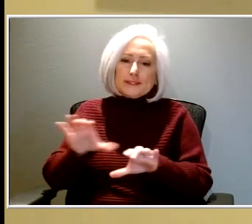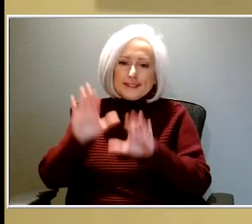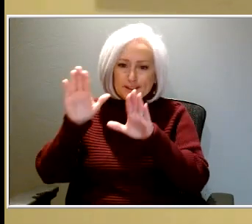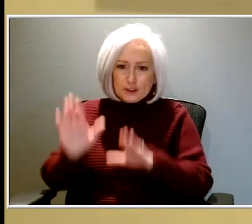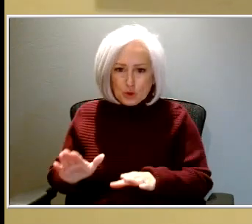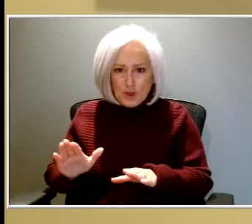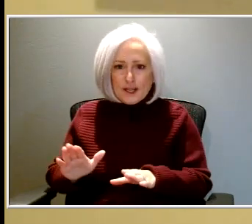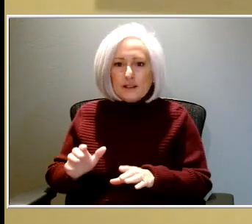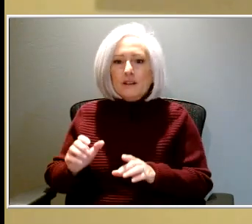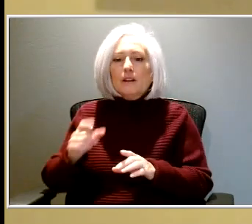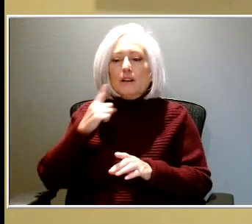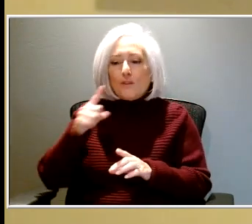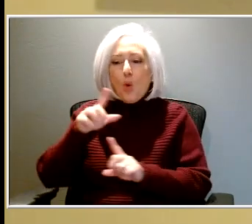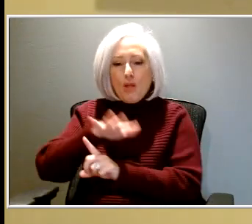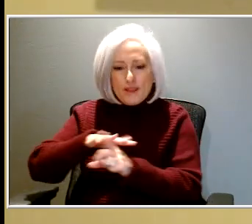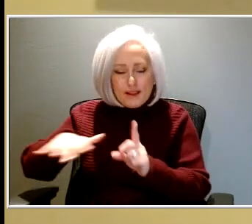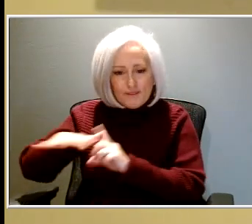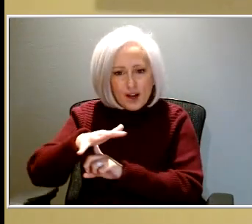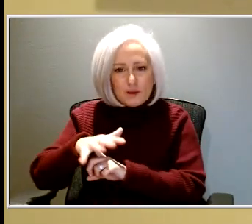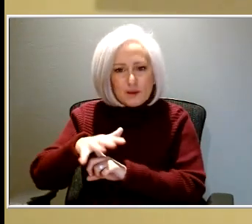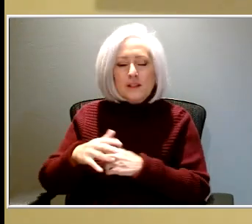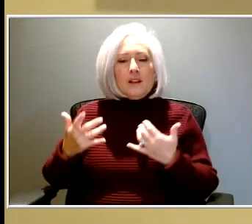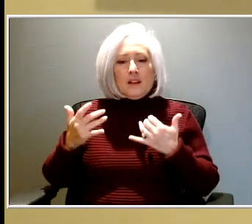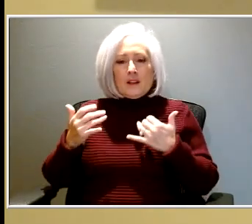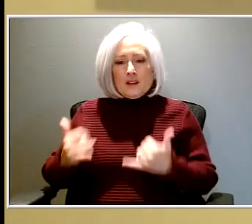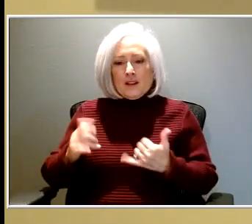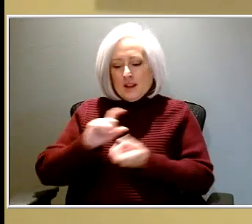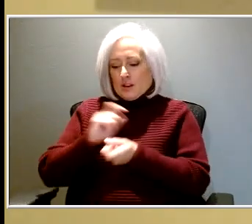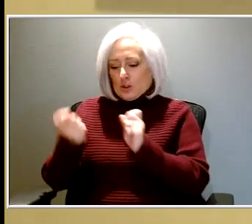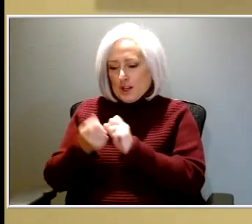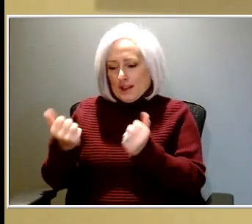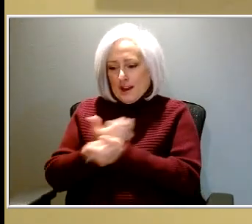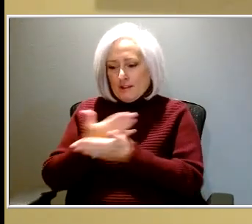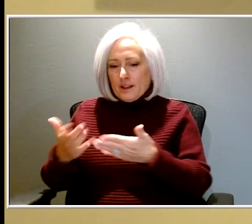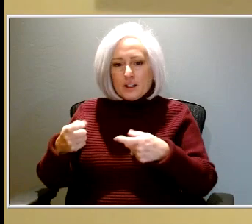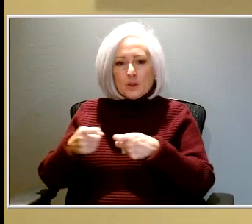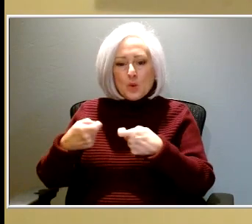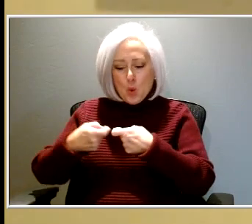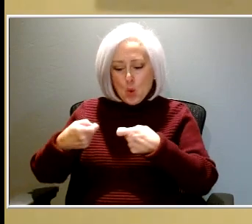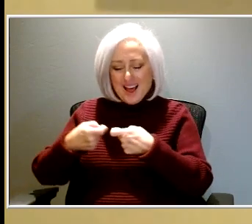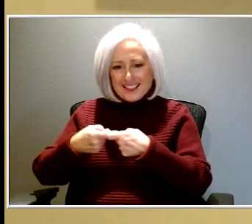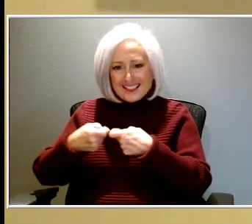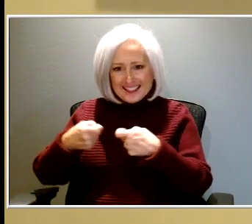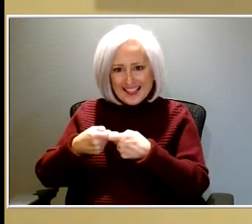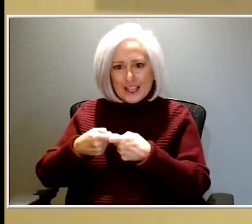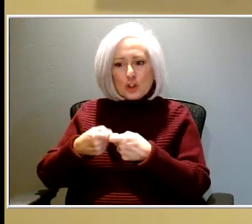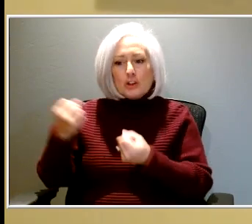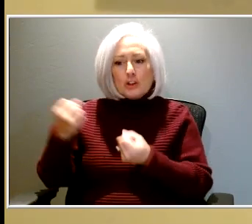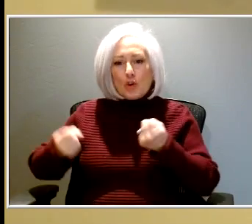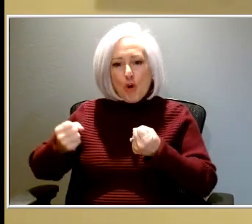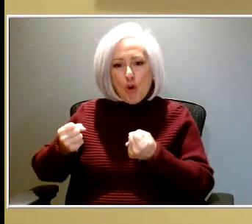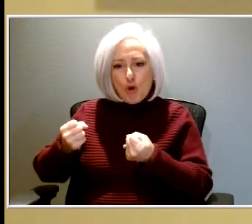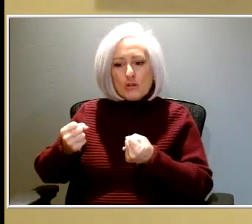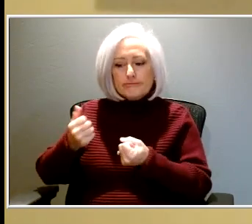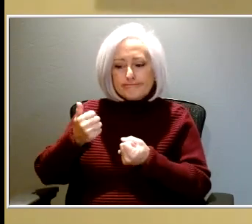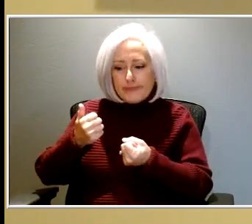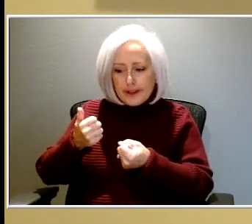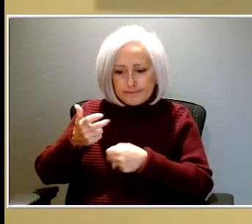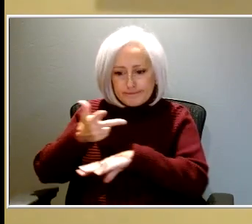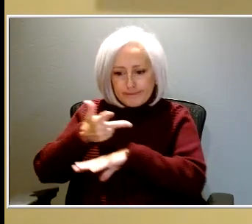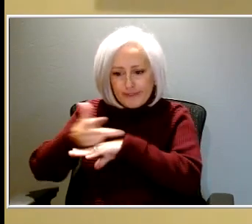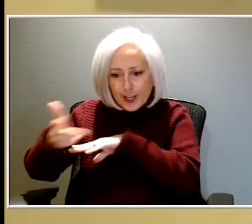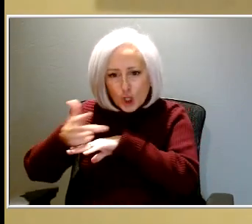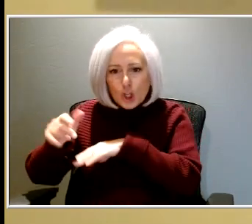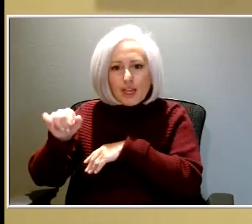environmentally. And they're converting now the fleet to an electric fleet, solar-powered. And so we're moving into